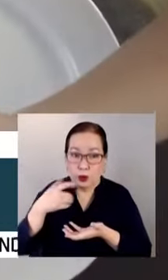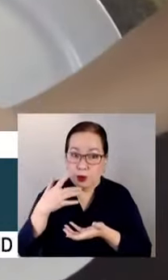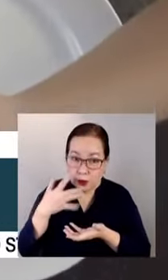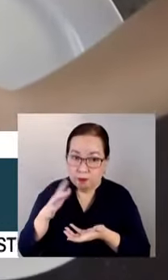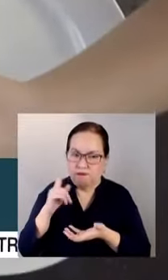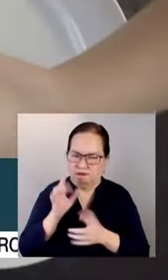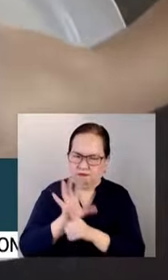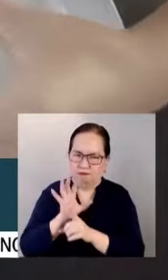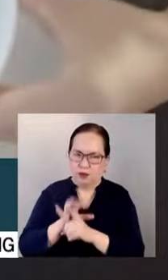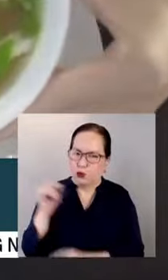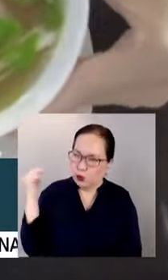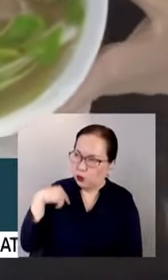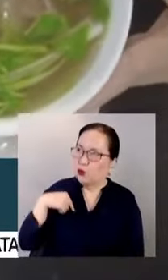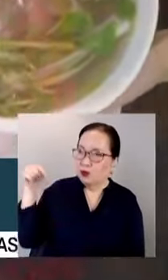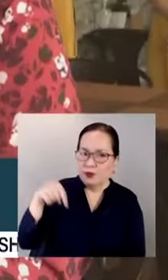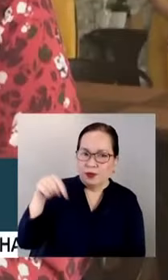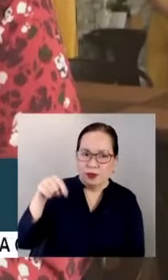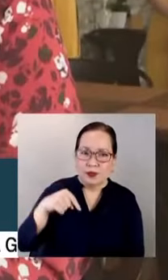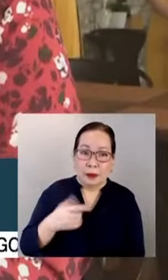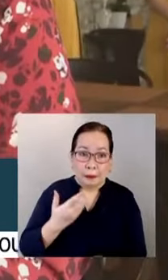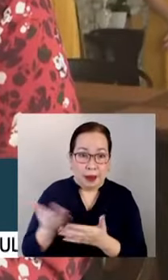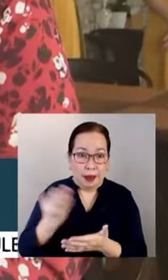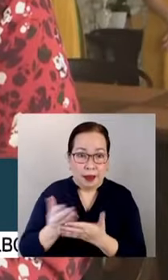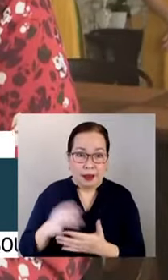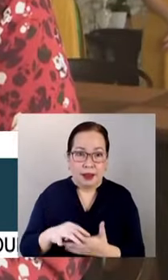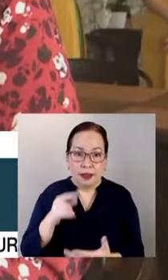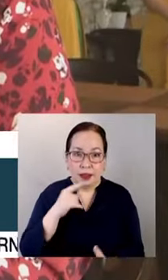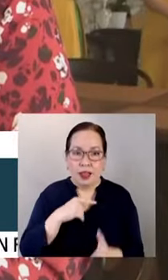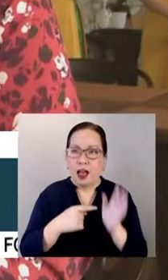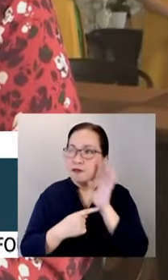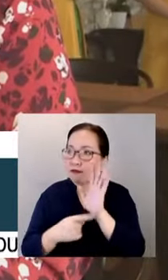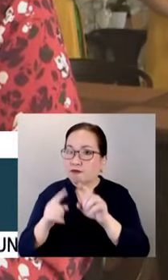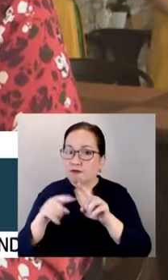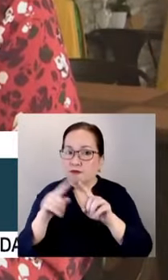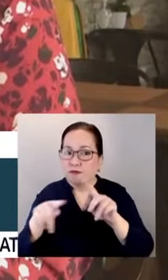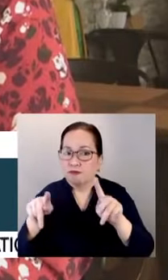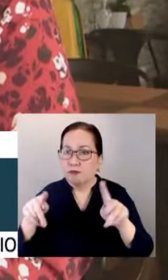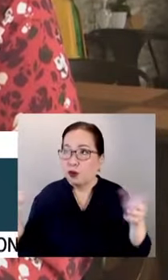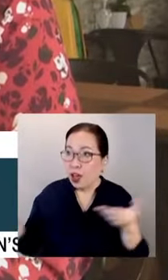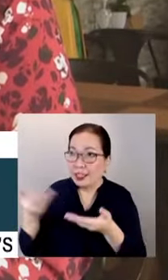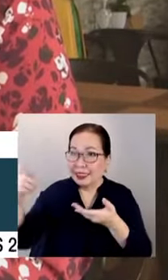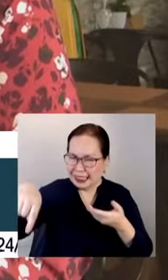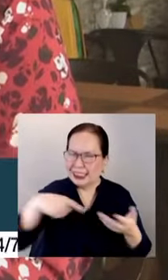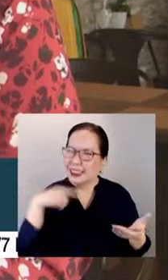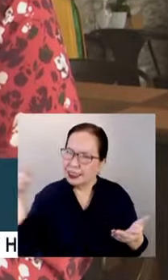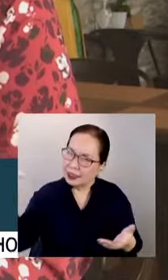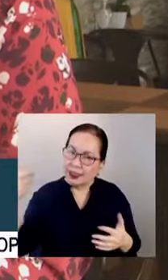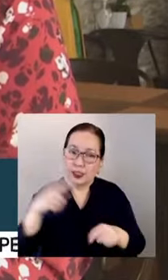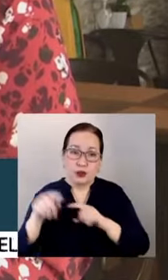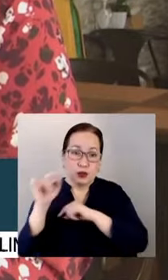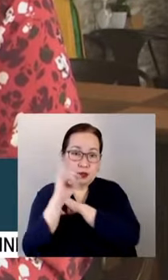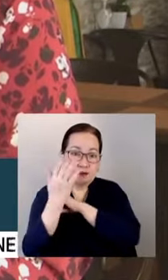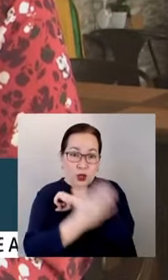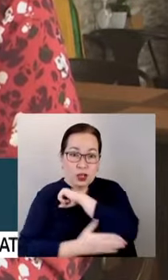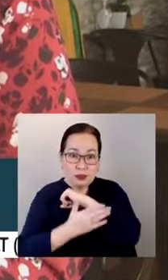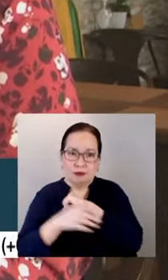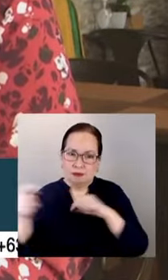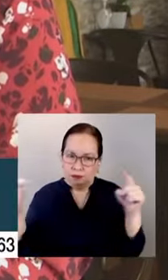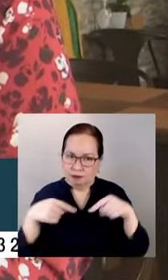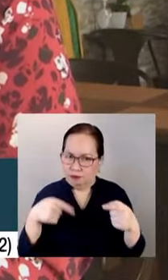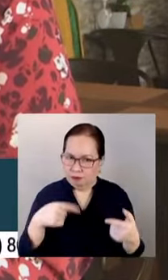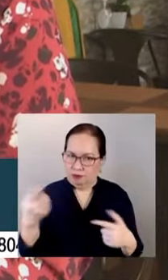come here to eat. I introduced to many friends, many other nationalities. I introduced to them. They came